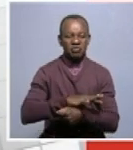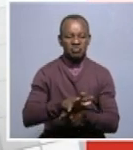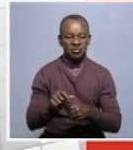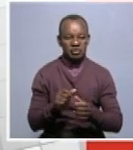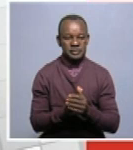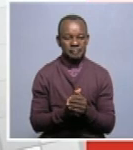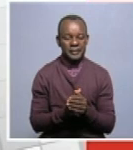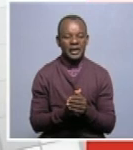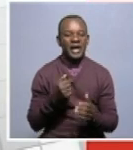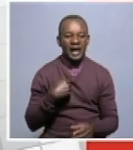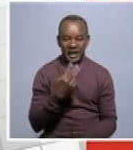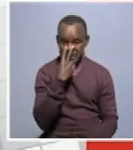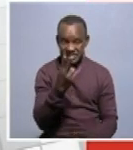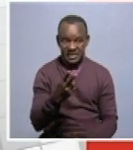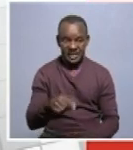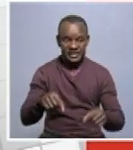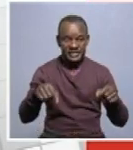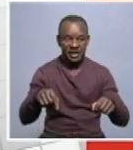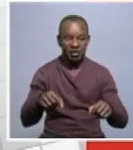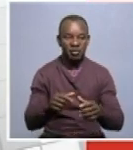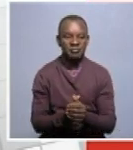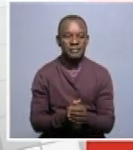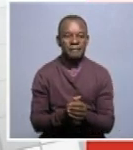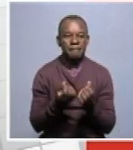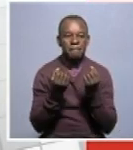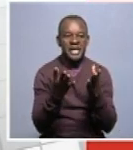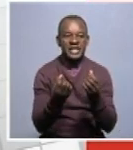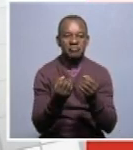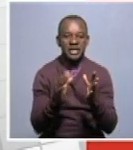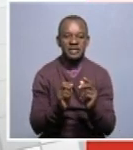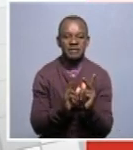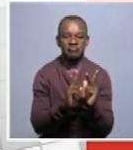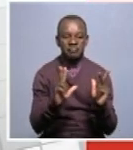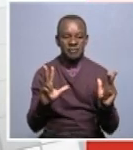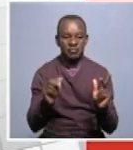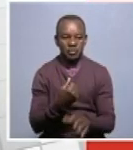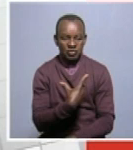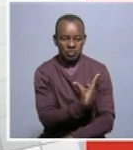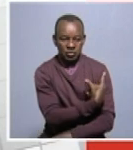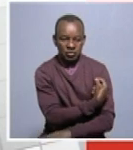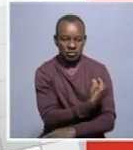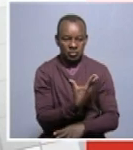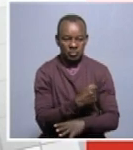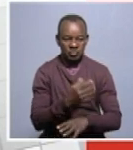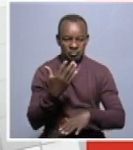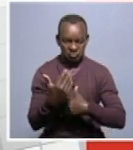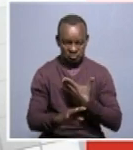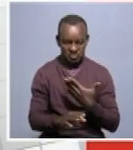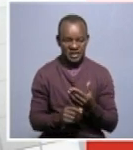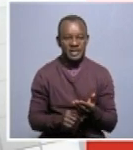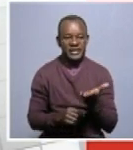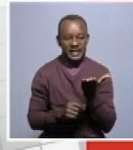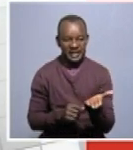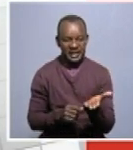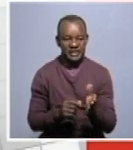are vaccinated, we develop herd immunity. That reduces the circulation of the virus, and